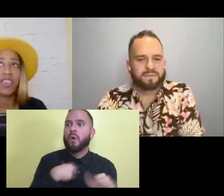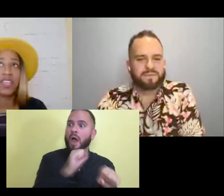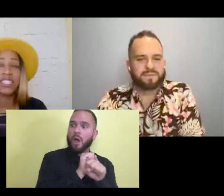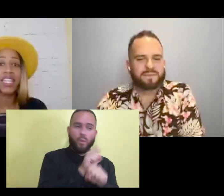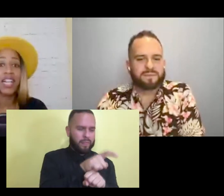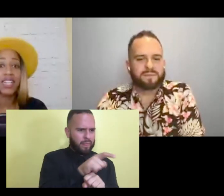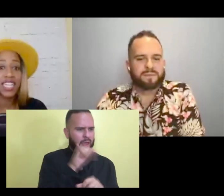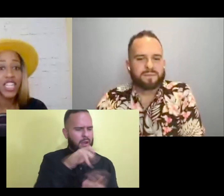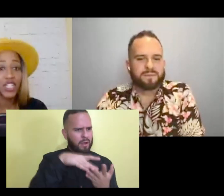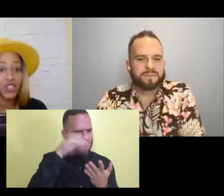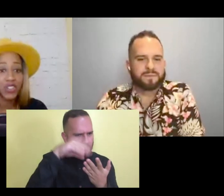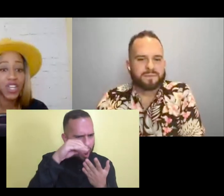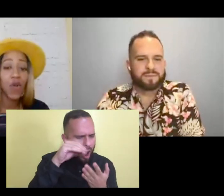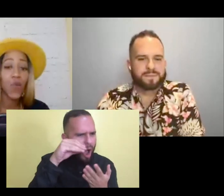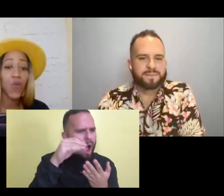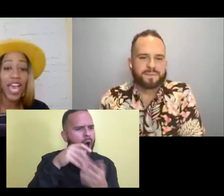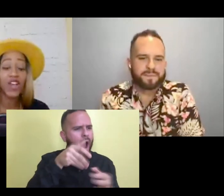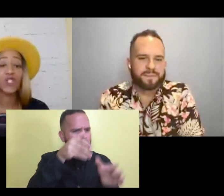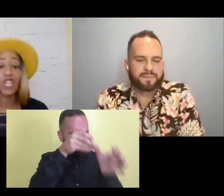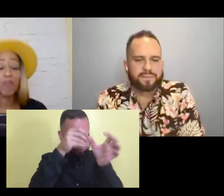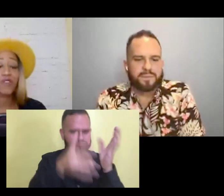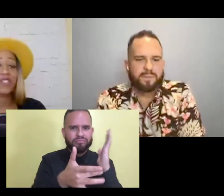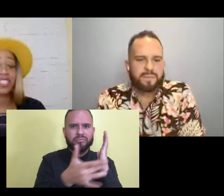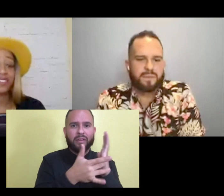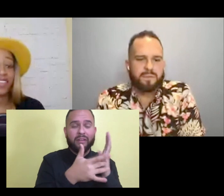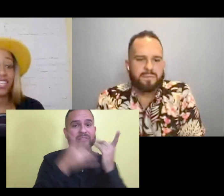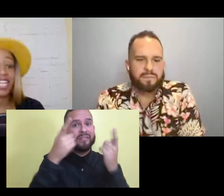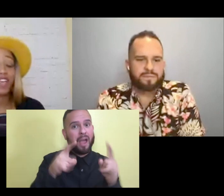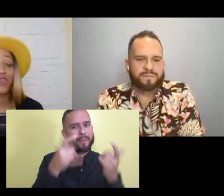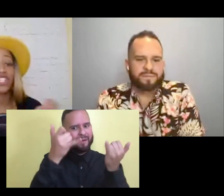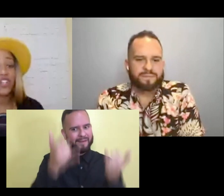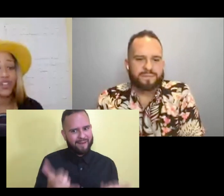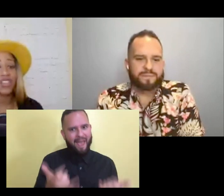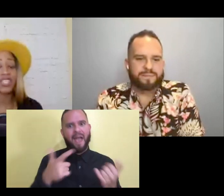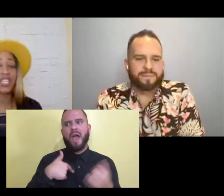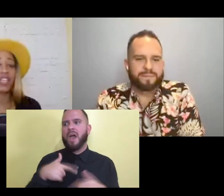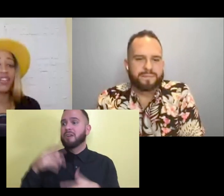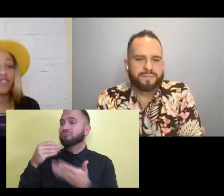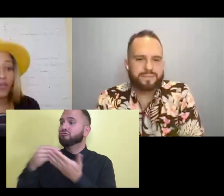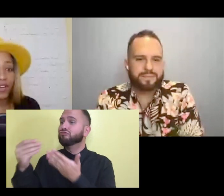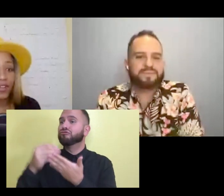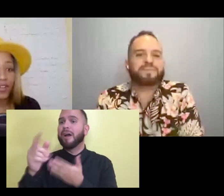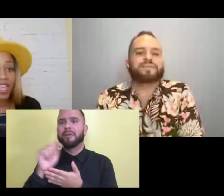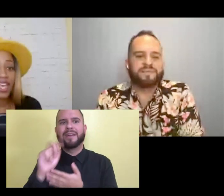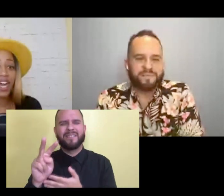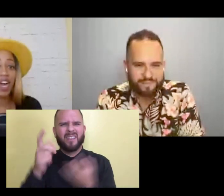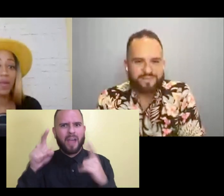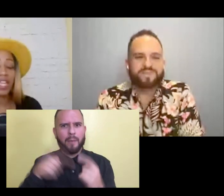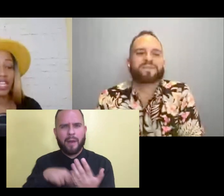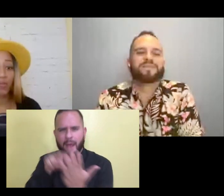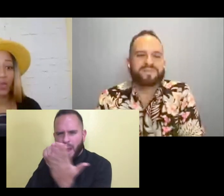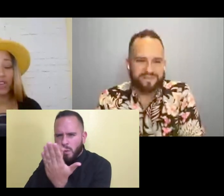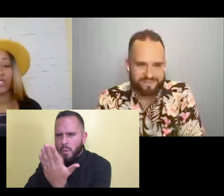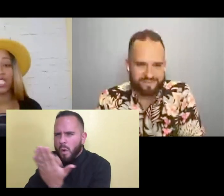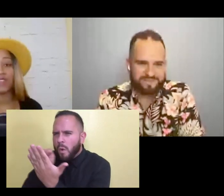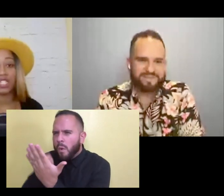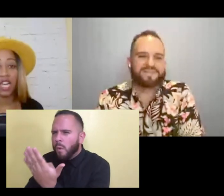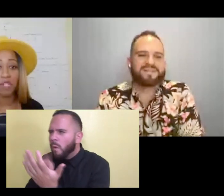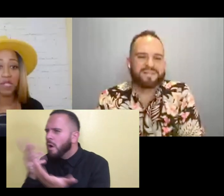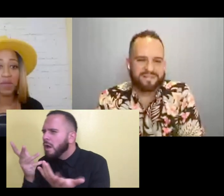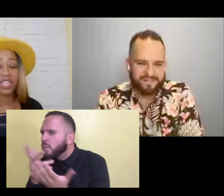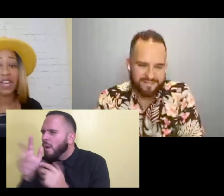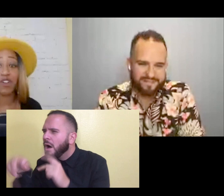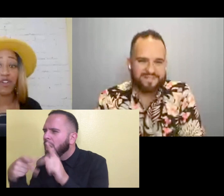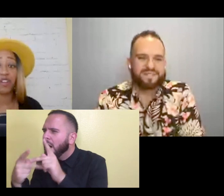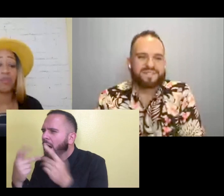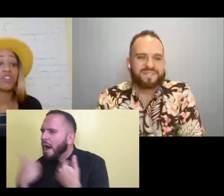that technology industry, when I go shopping for TVs, now there are certain things that I look for. And when I go TV shopping,